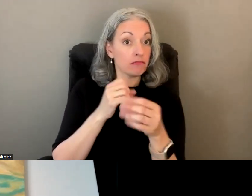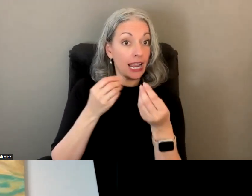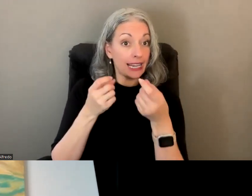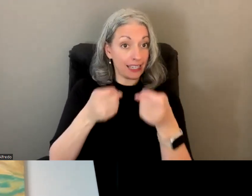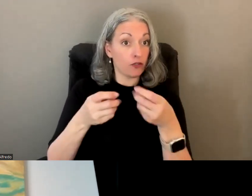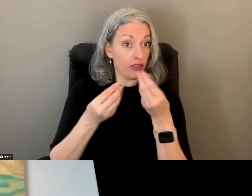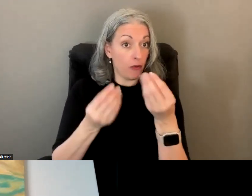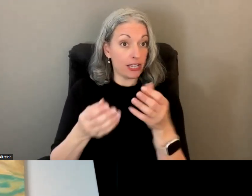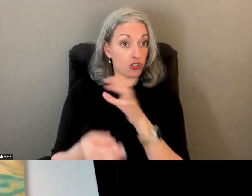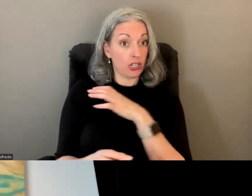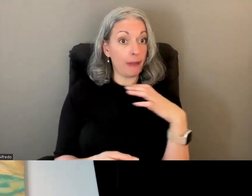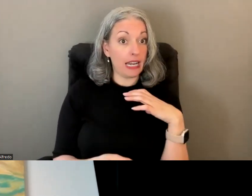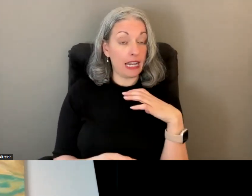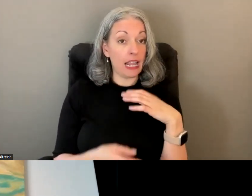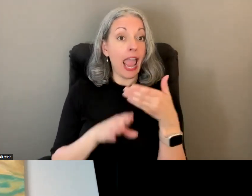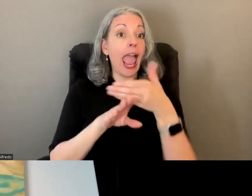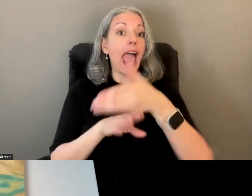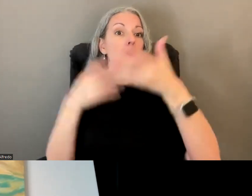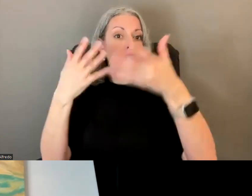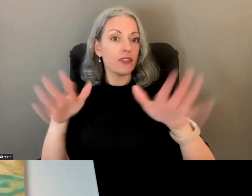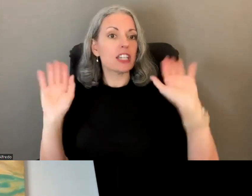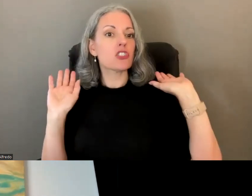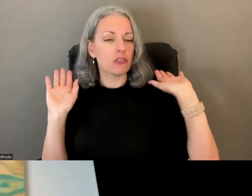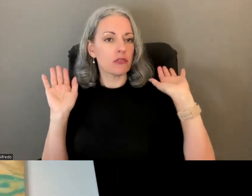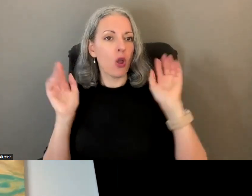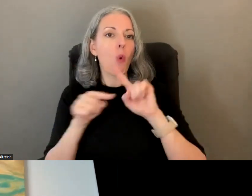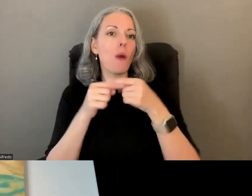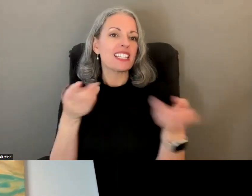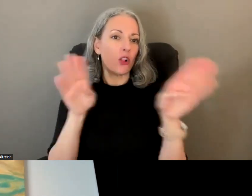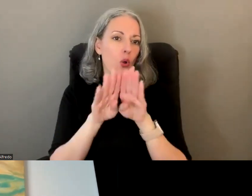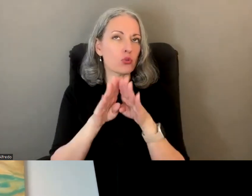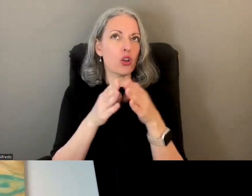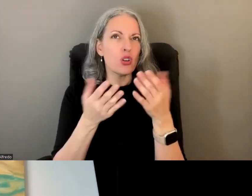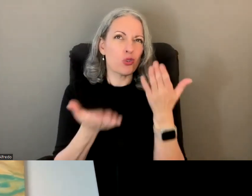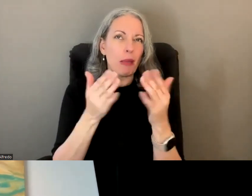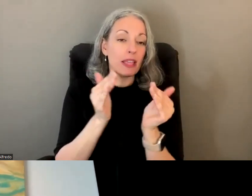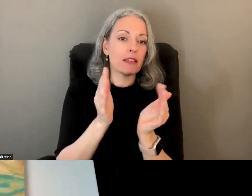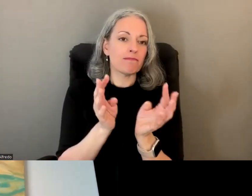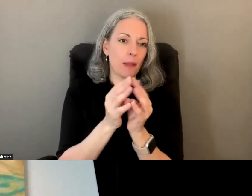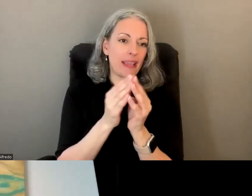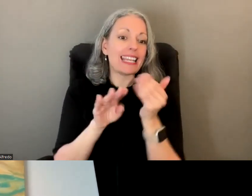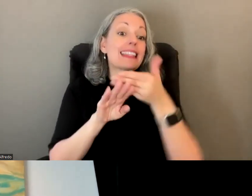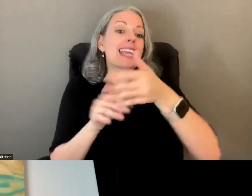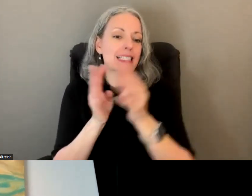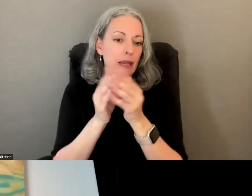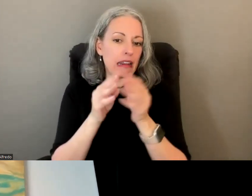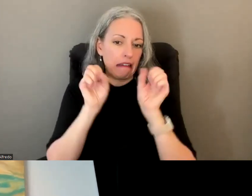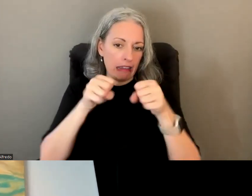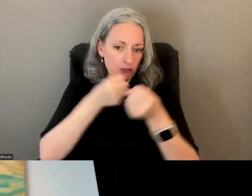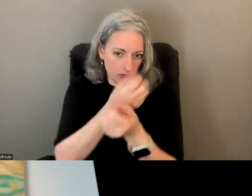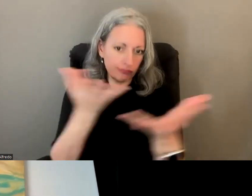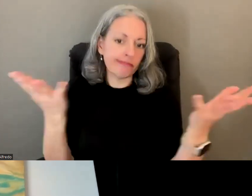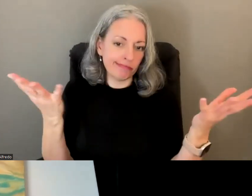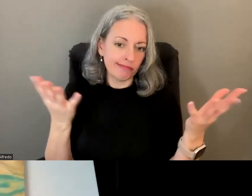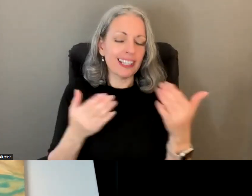the committee with after it's conducted and the campaign has closed. So probably the next meeting, it might be available. Thanks for that. And sorry